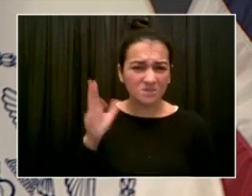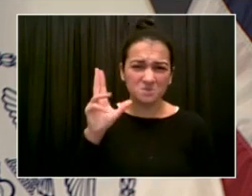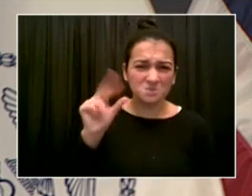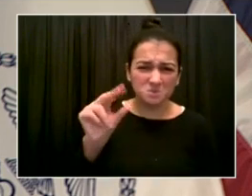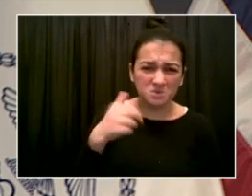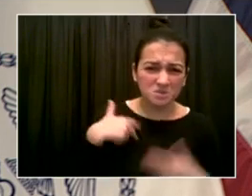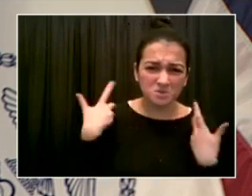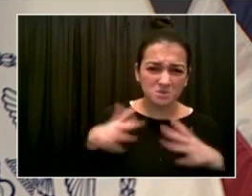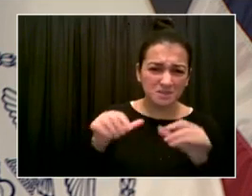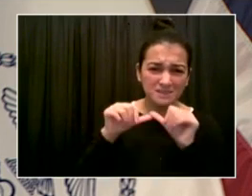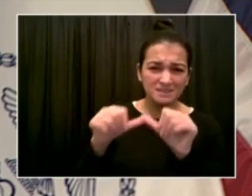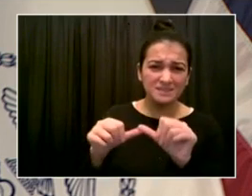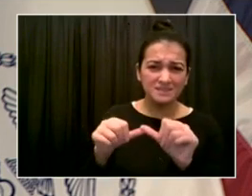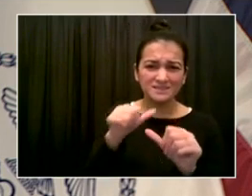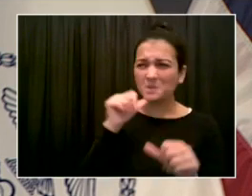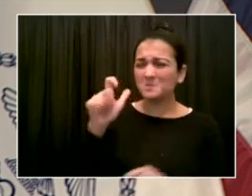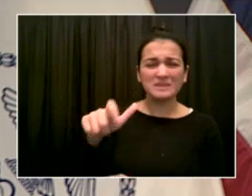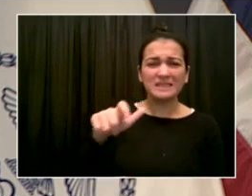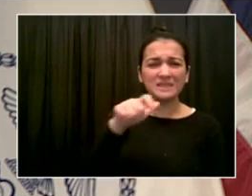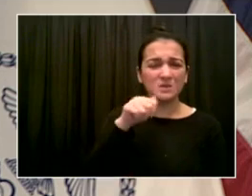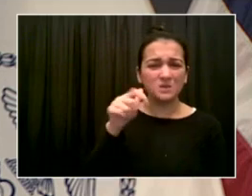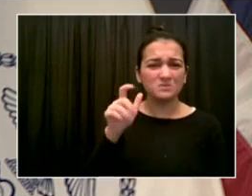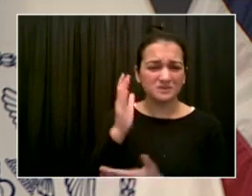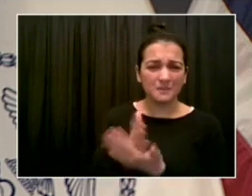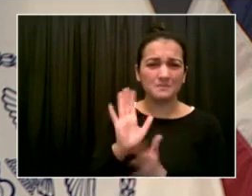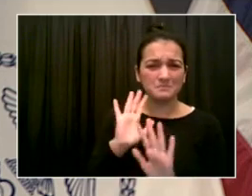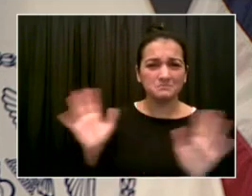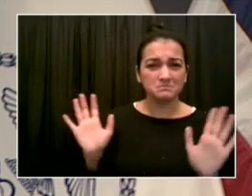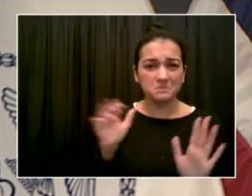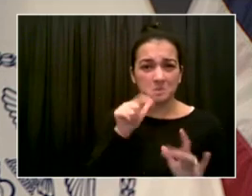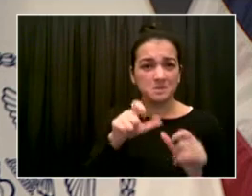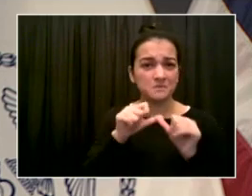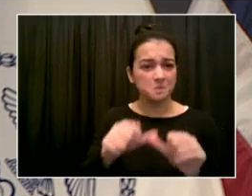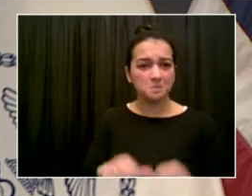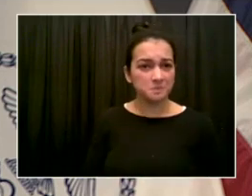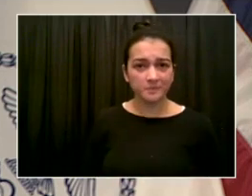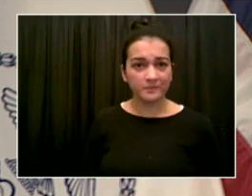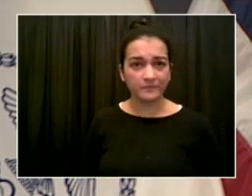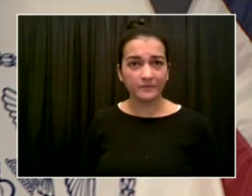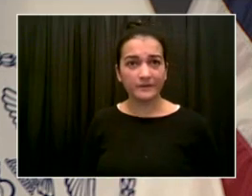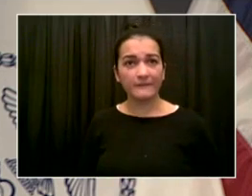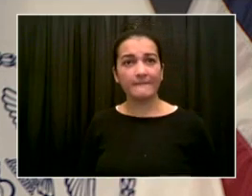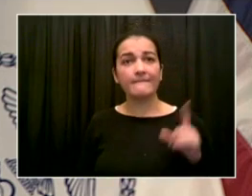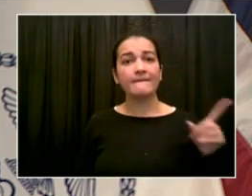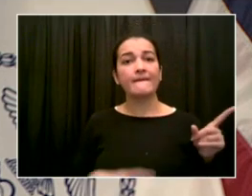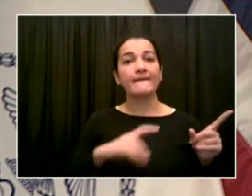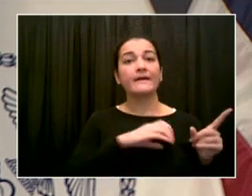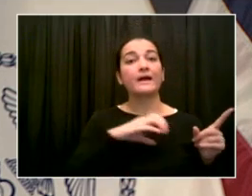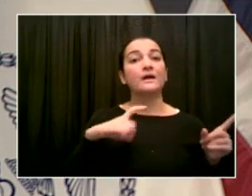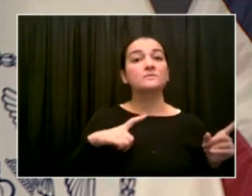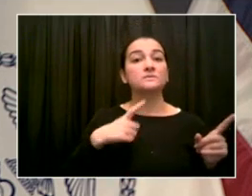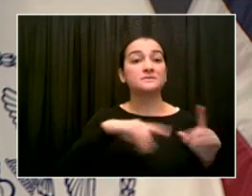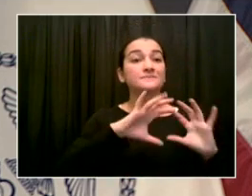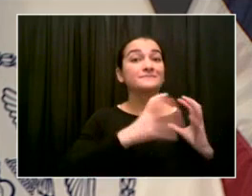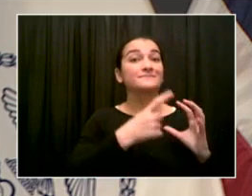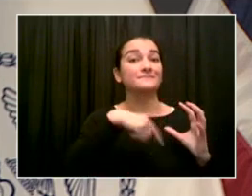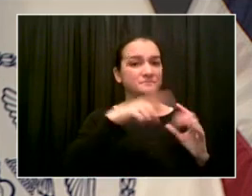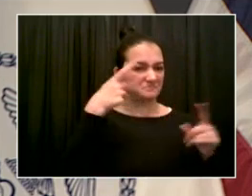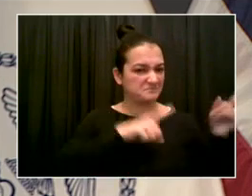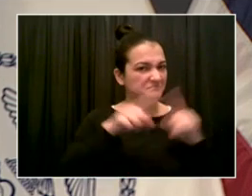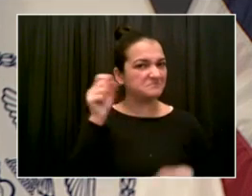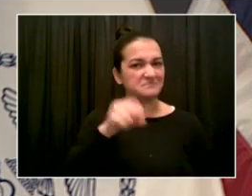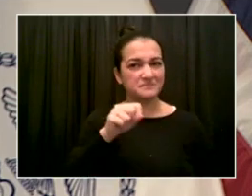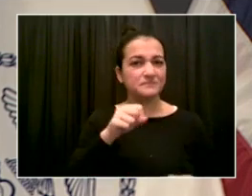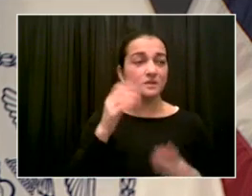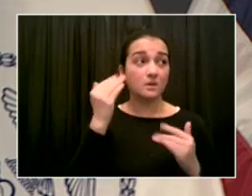of people in the council share that view. But it's a conversation we'll have in the next few days, and we'll see if there's something there that can be done. We